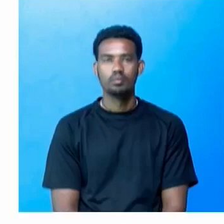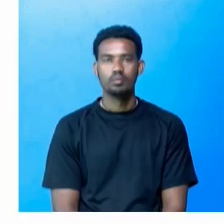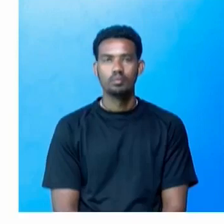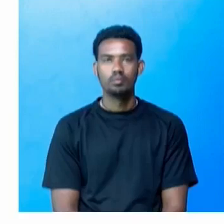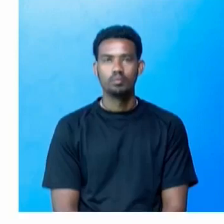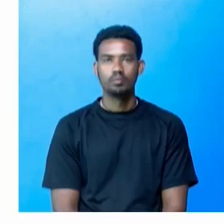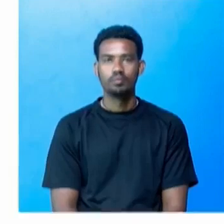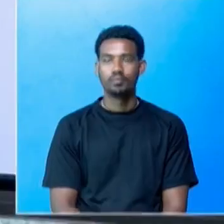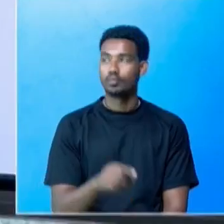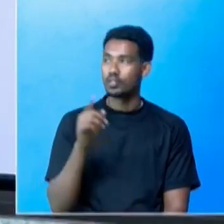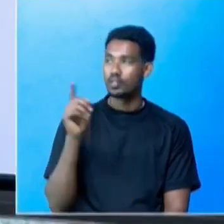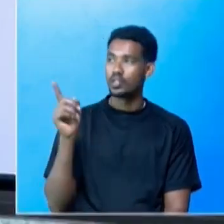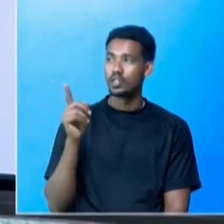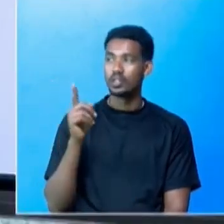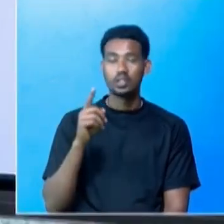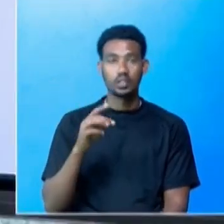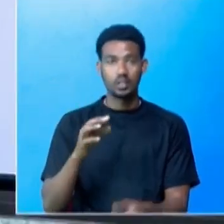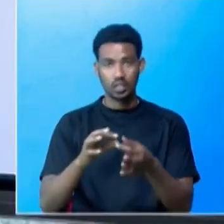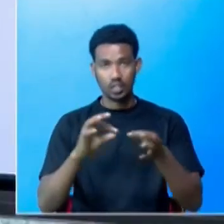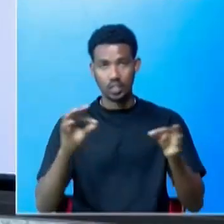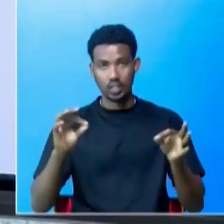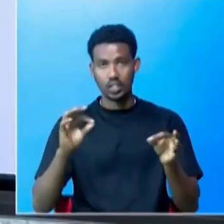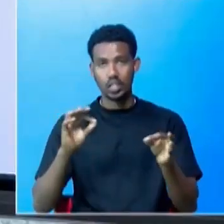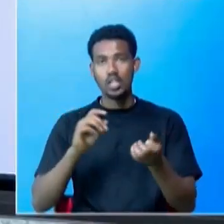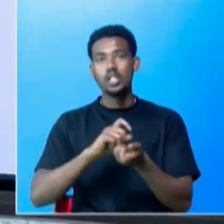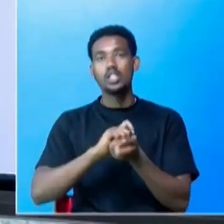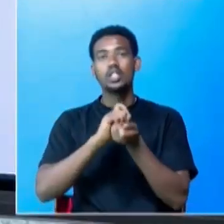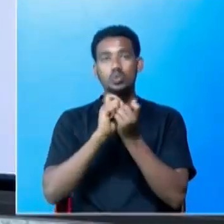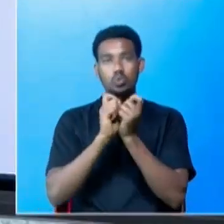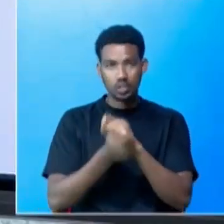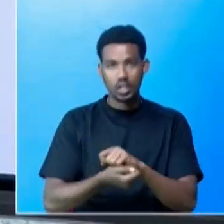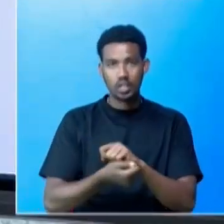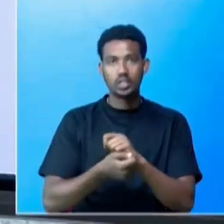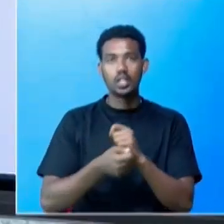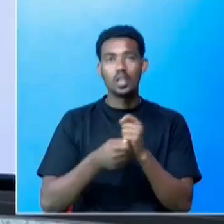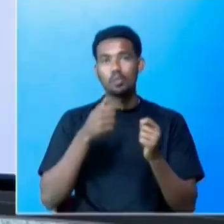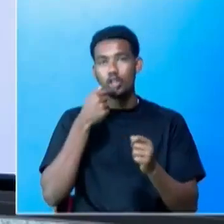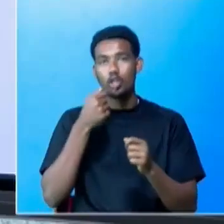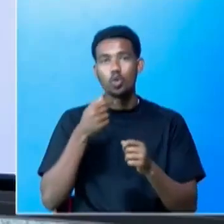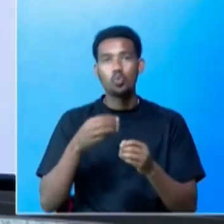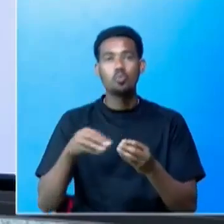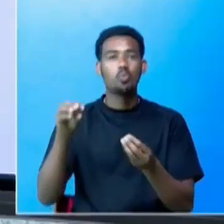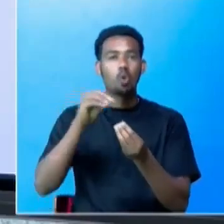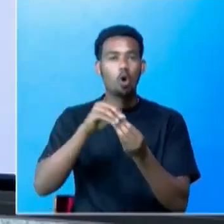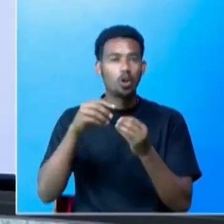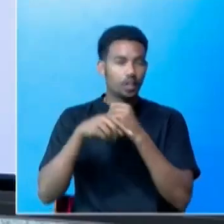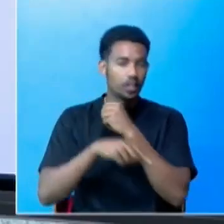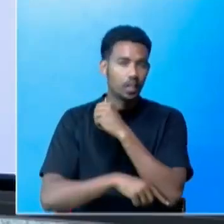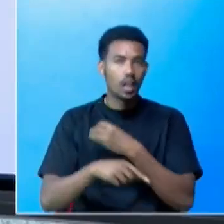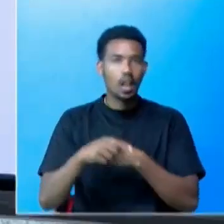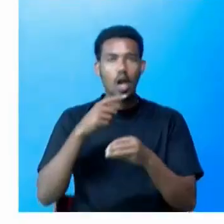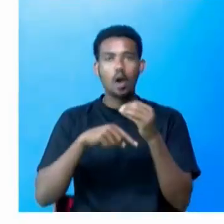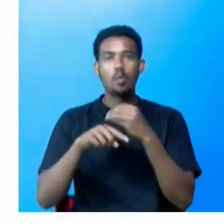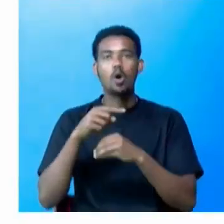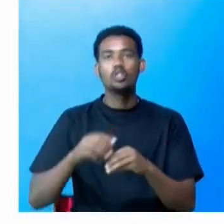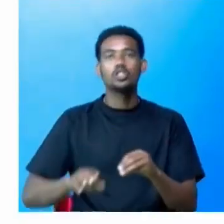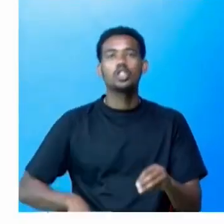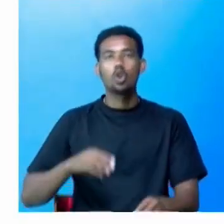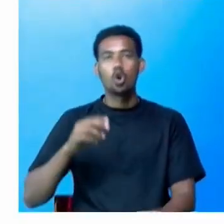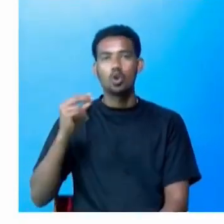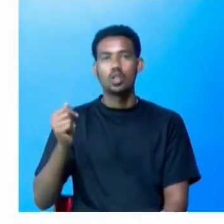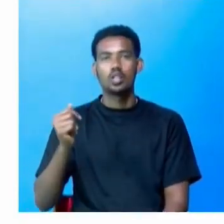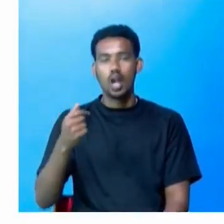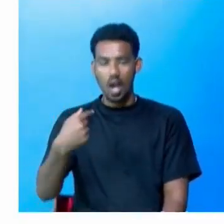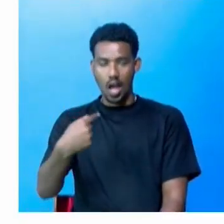So this is a sentence. Let us change with descriptive and let me tell you more detail about the dog. So we can say,